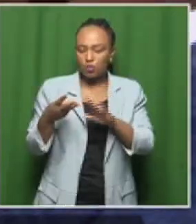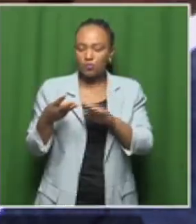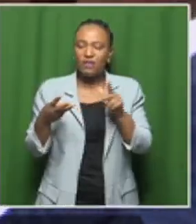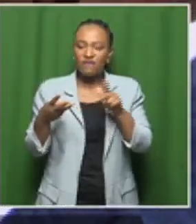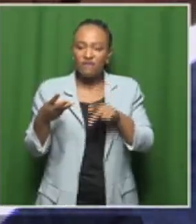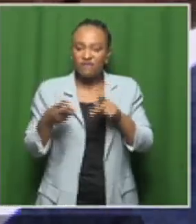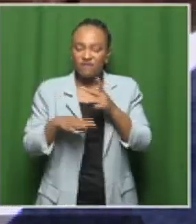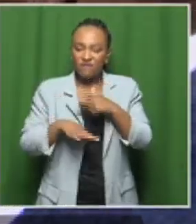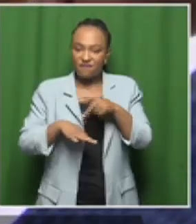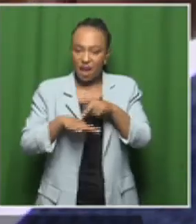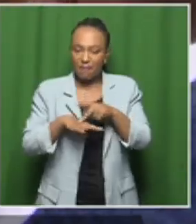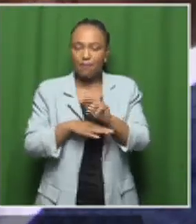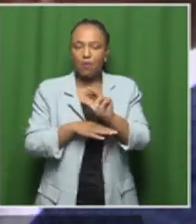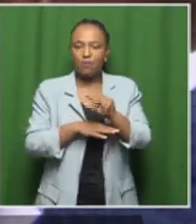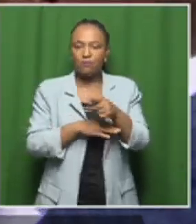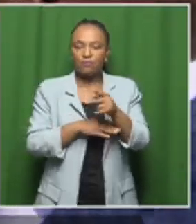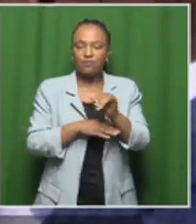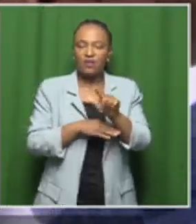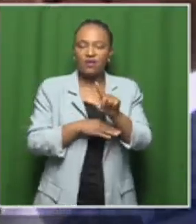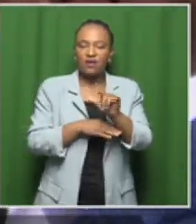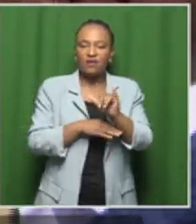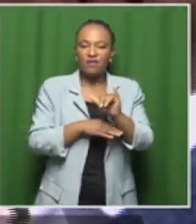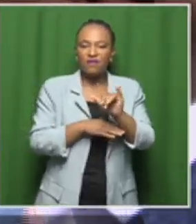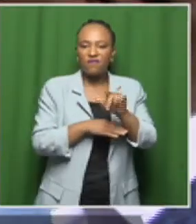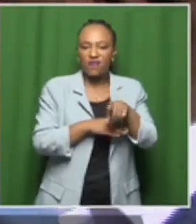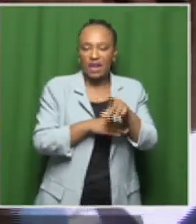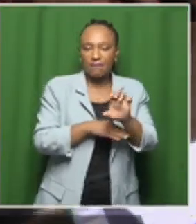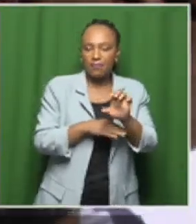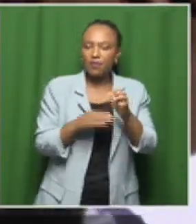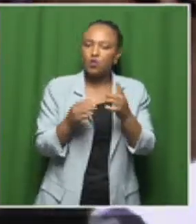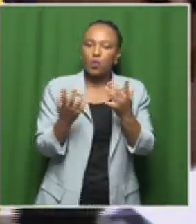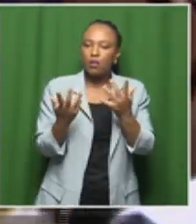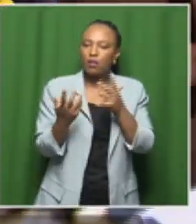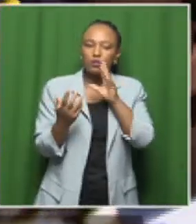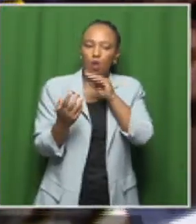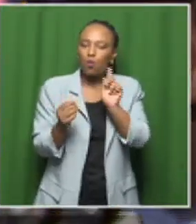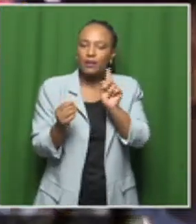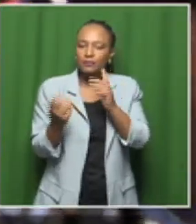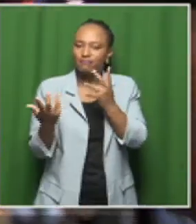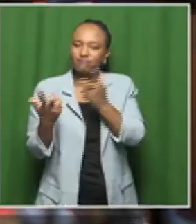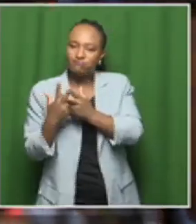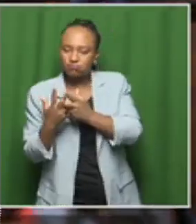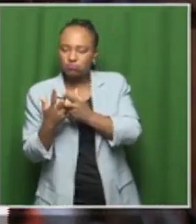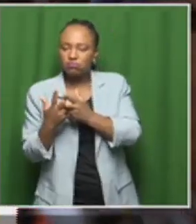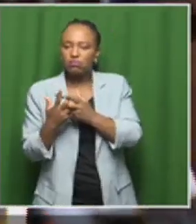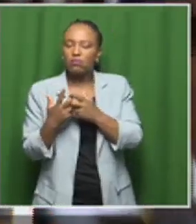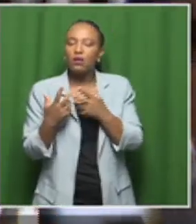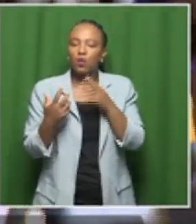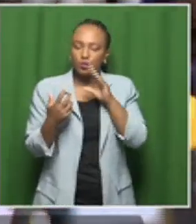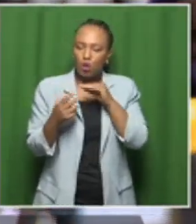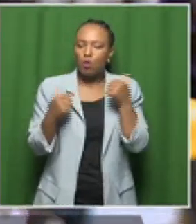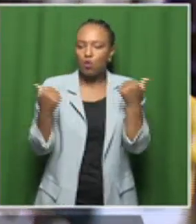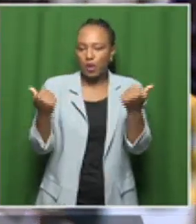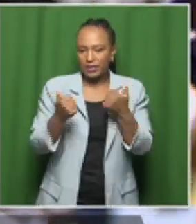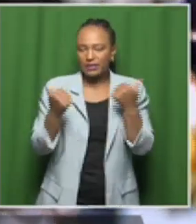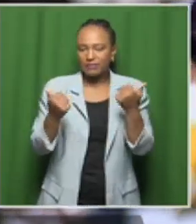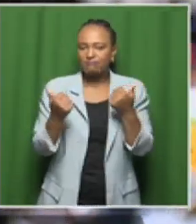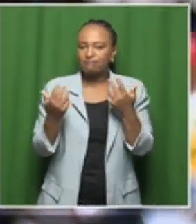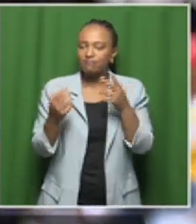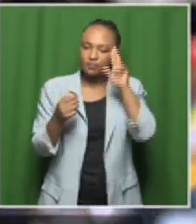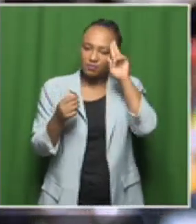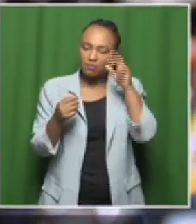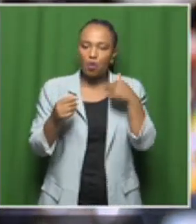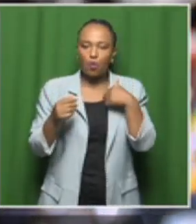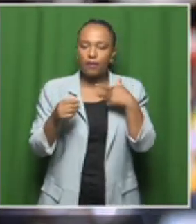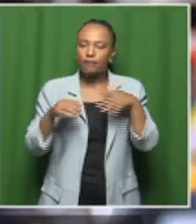the ANC also will speak to the interventions that we've made already, because remember, we've not been sitting, we've